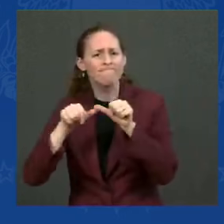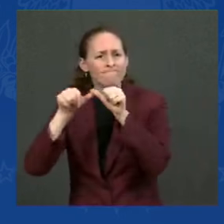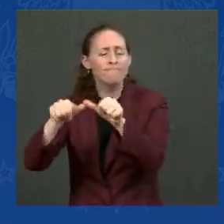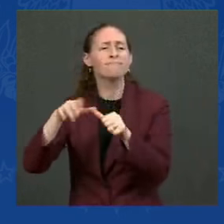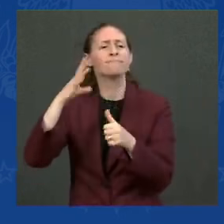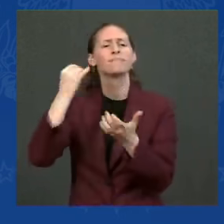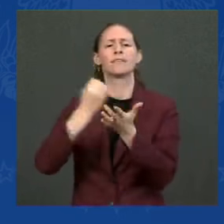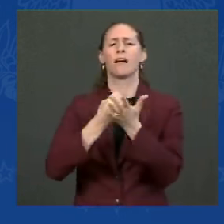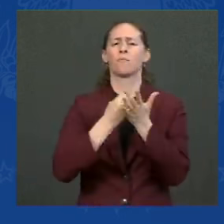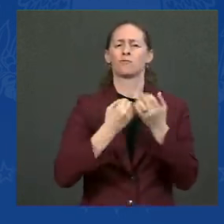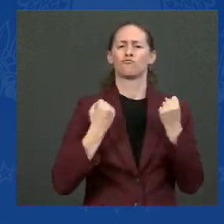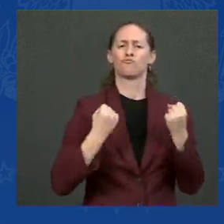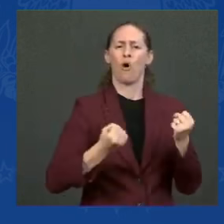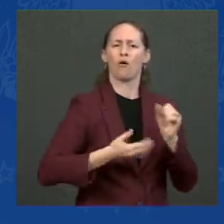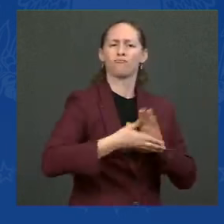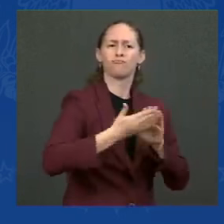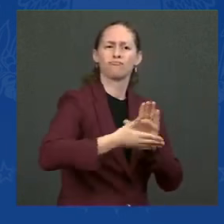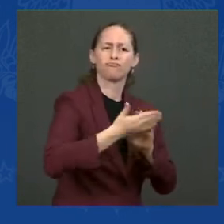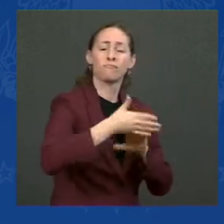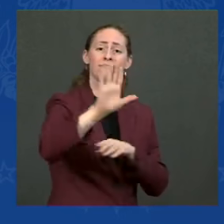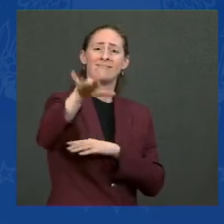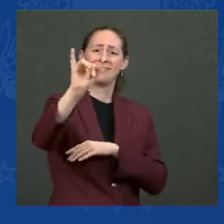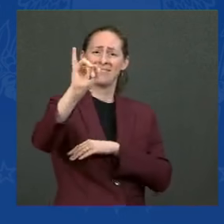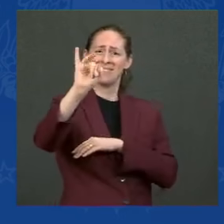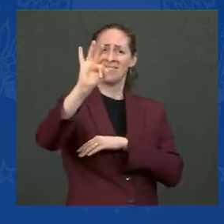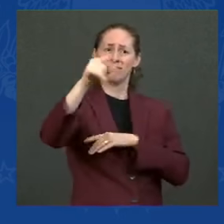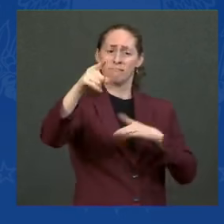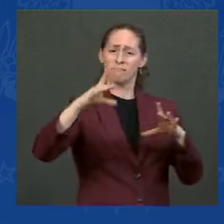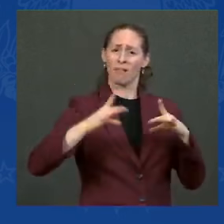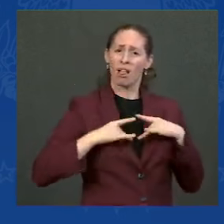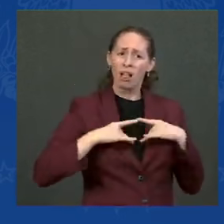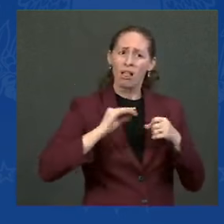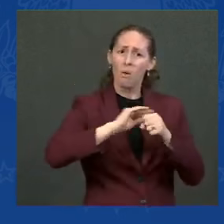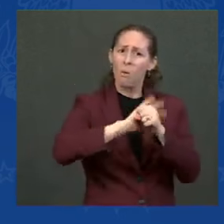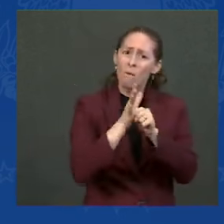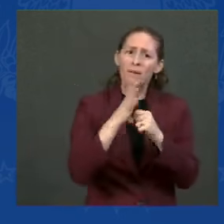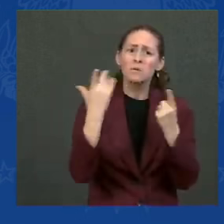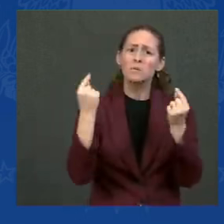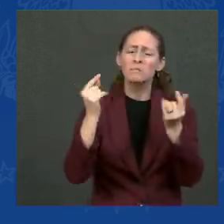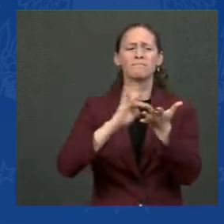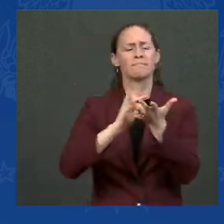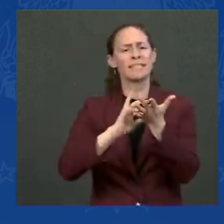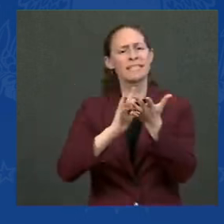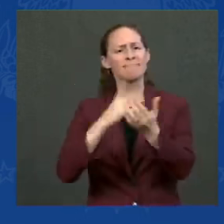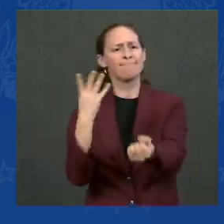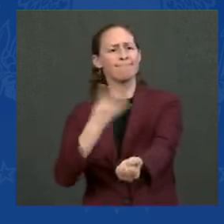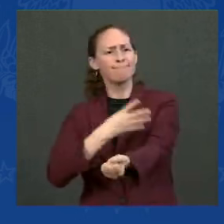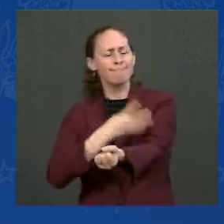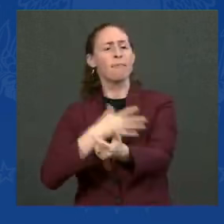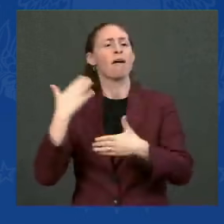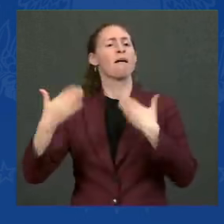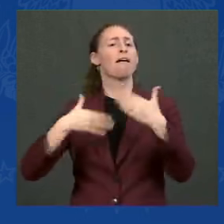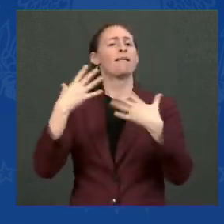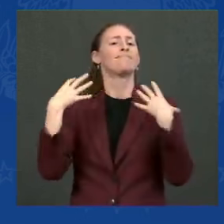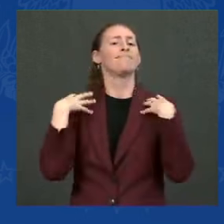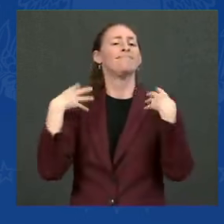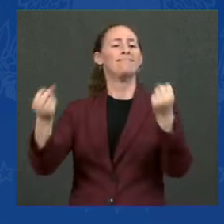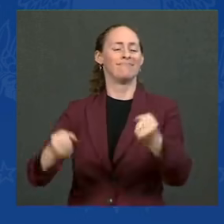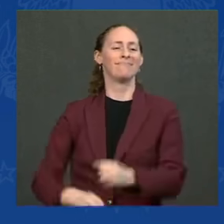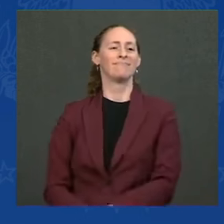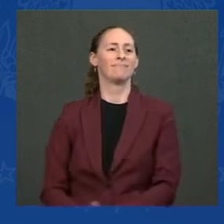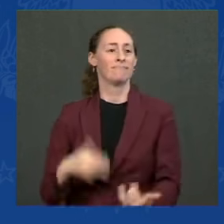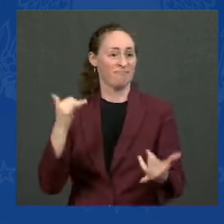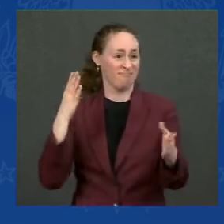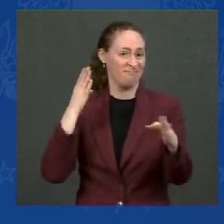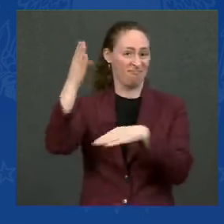with COVID-19. We've made real progress across the board. More than 185 million Americans are now fully vaccinated. More